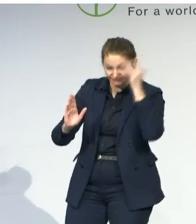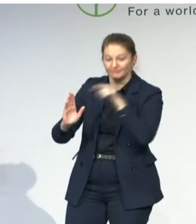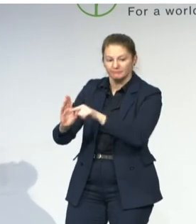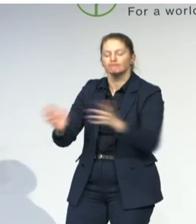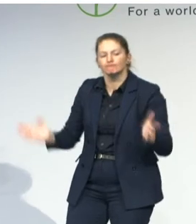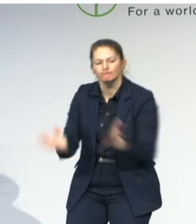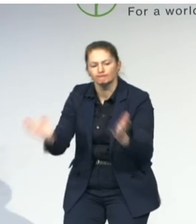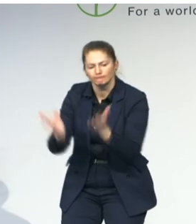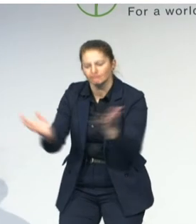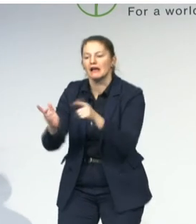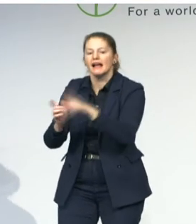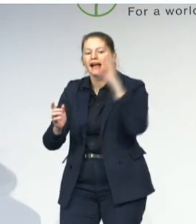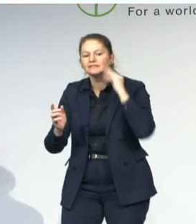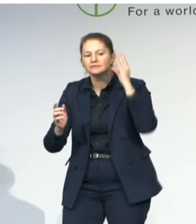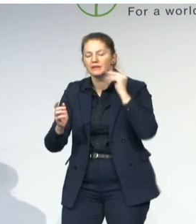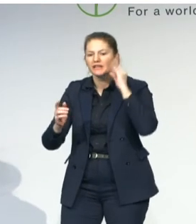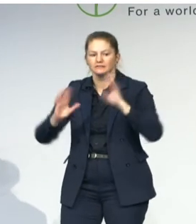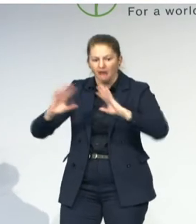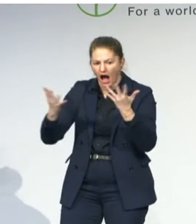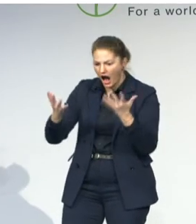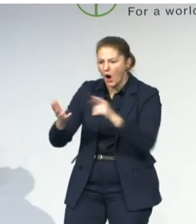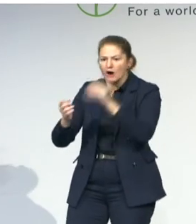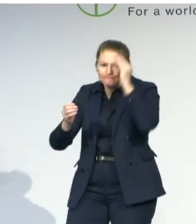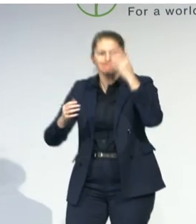and skills to better support their children.